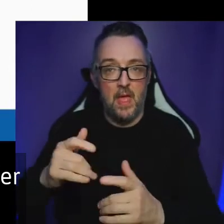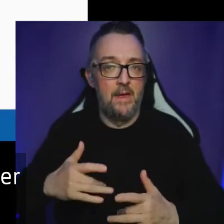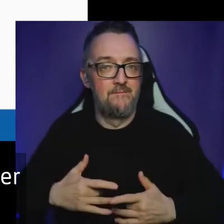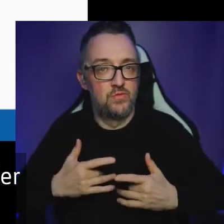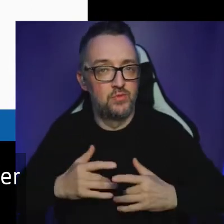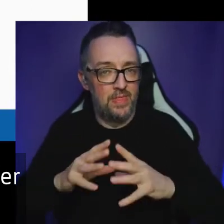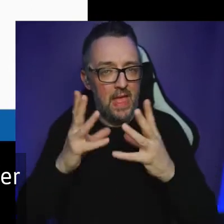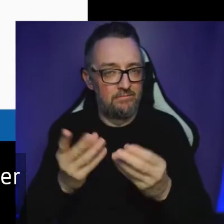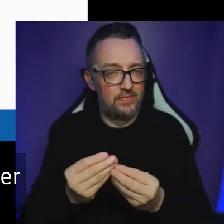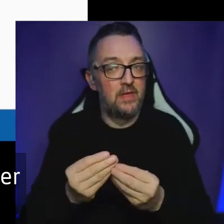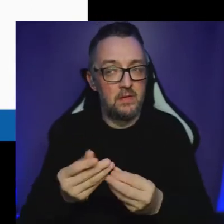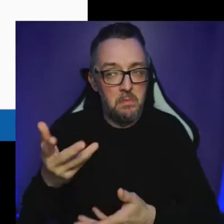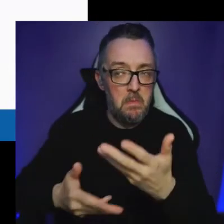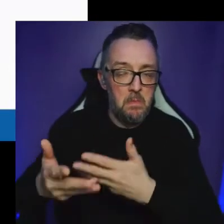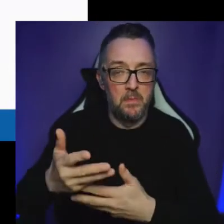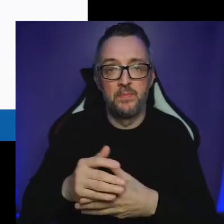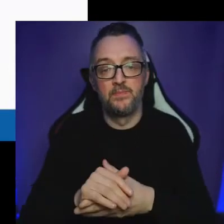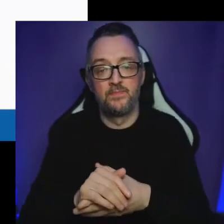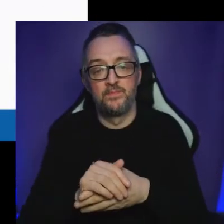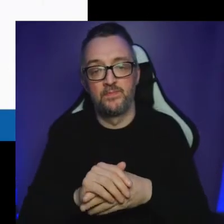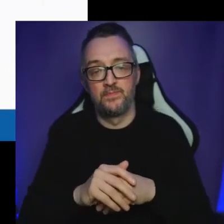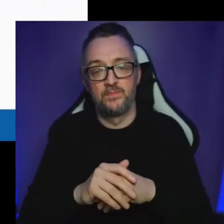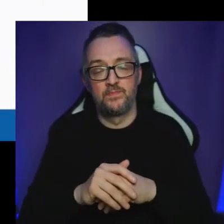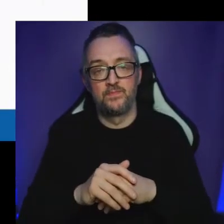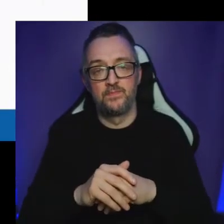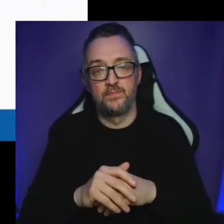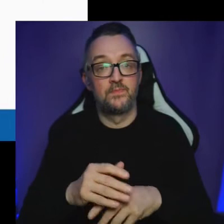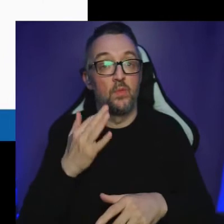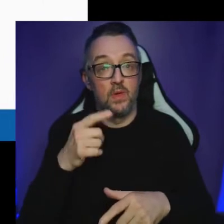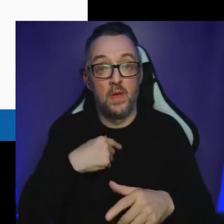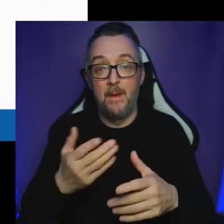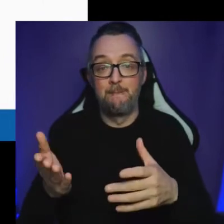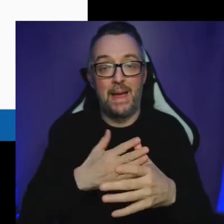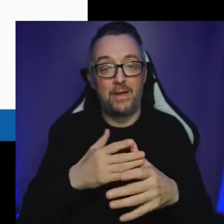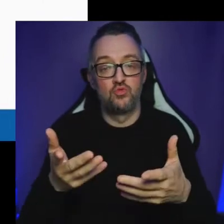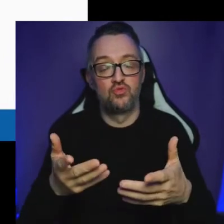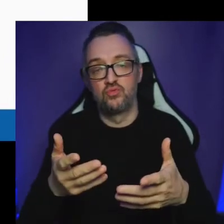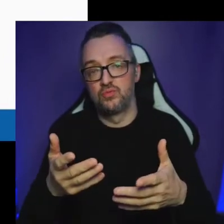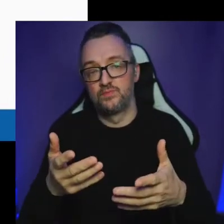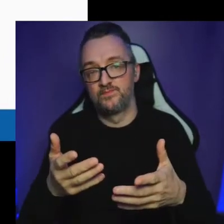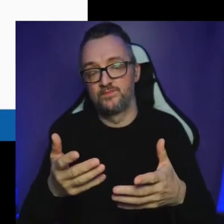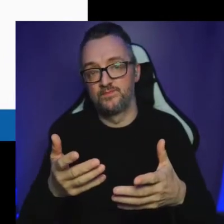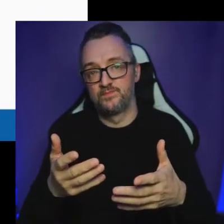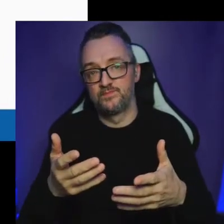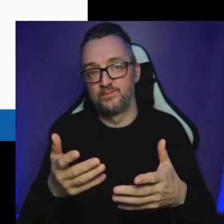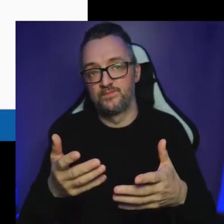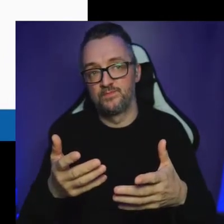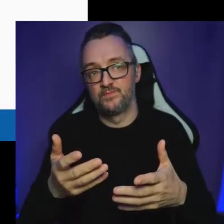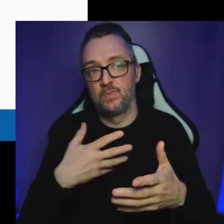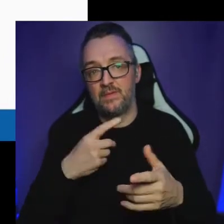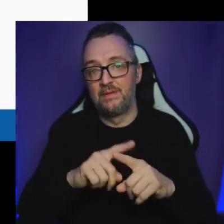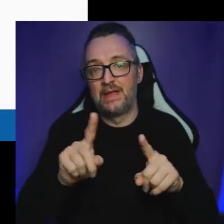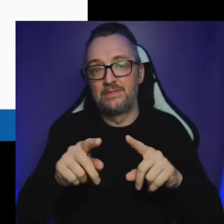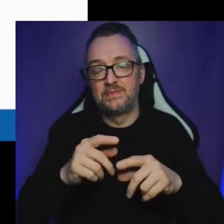flow of the process. And again, when we start getting back to space, well, actually, we've got different spaces